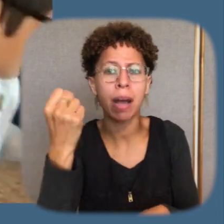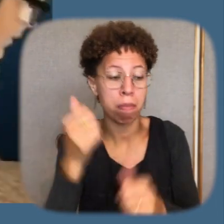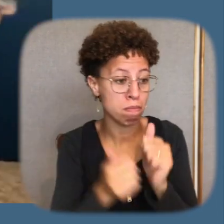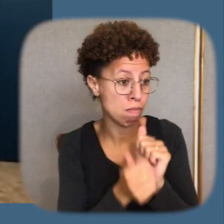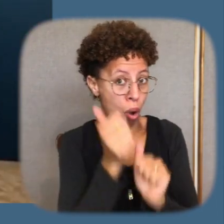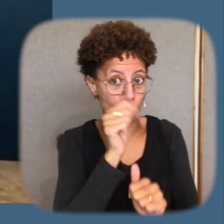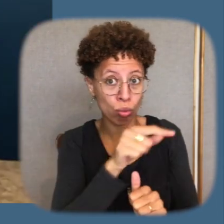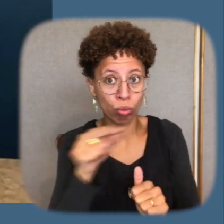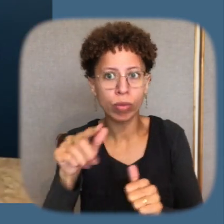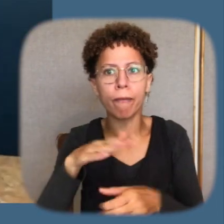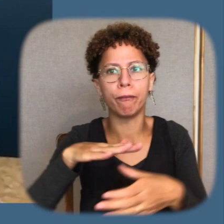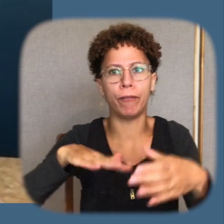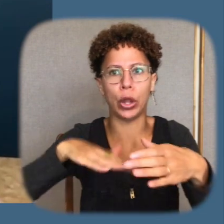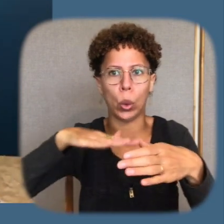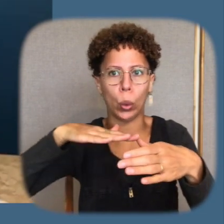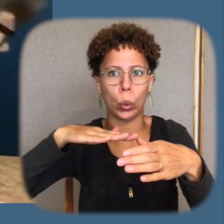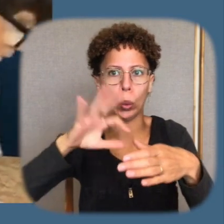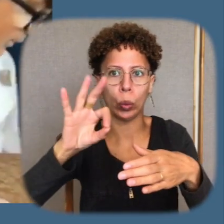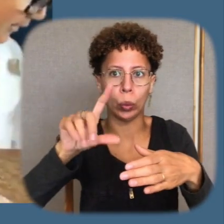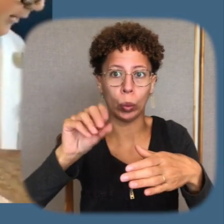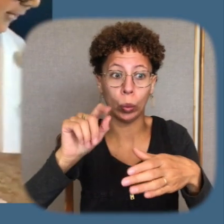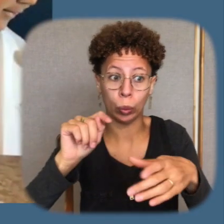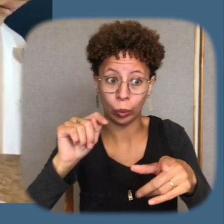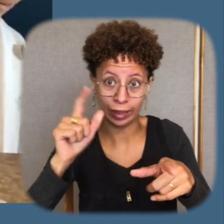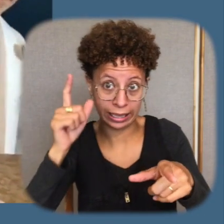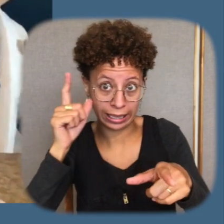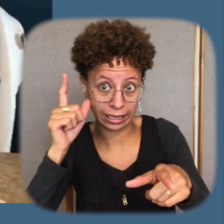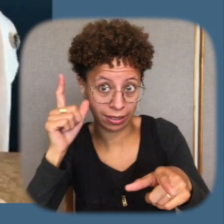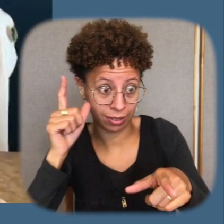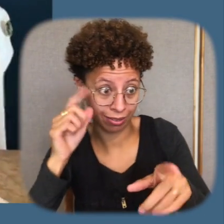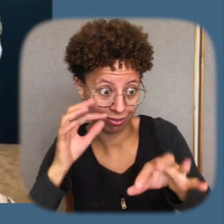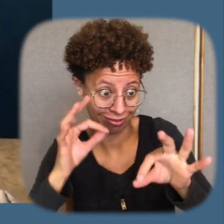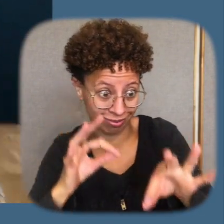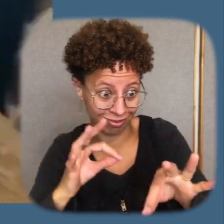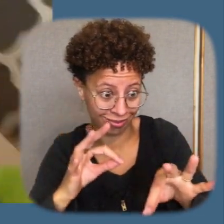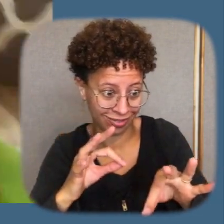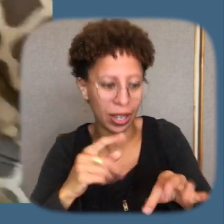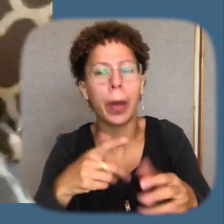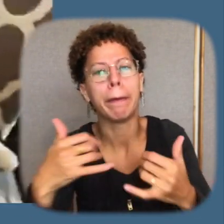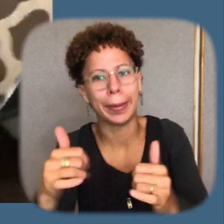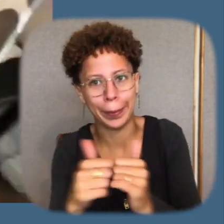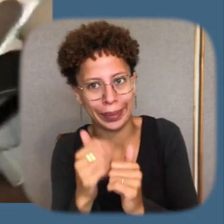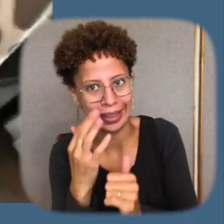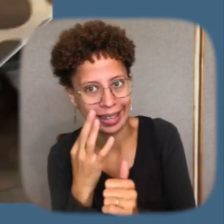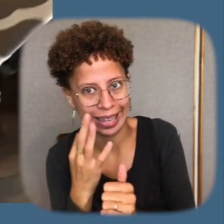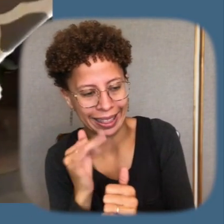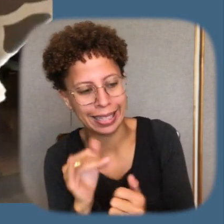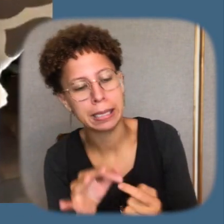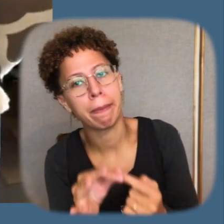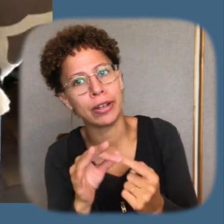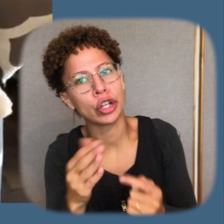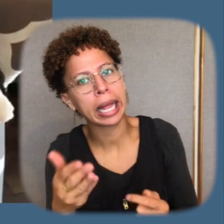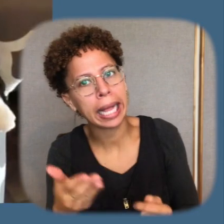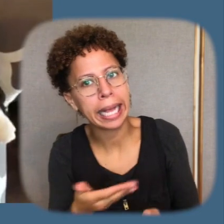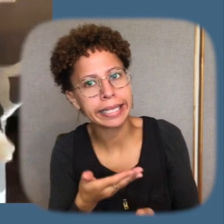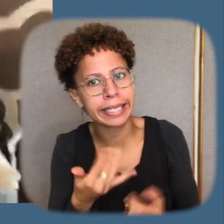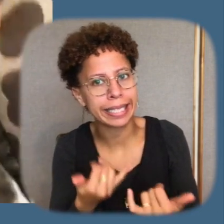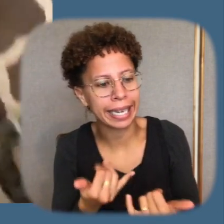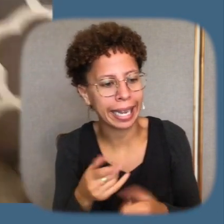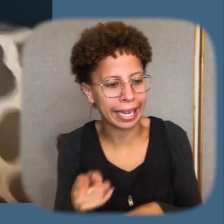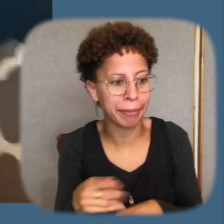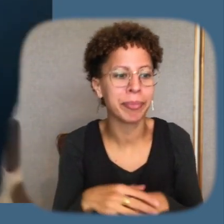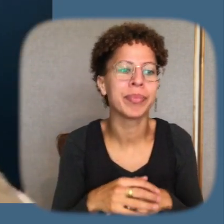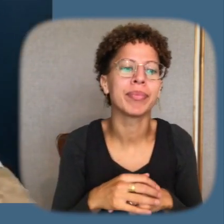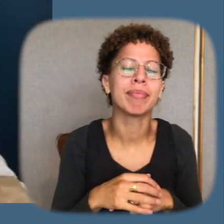all floated. Simon, are you listening to Casey? Or are you playing with the cat, who's our special guest today? Look at